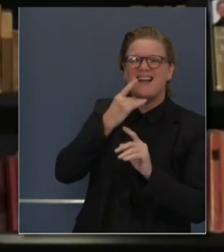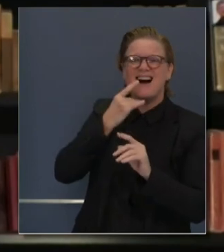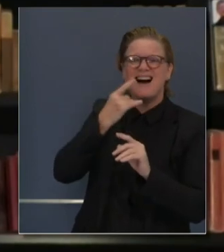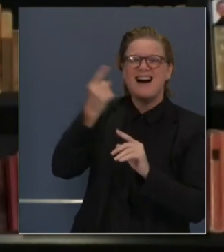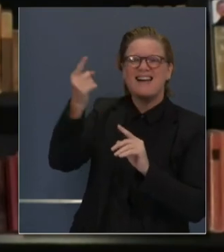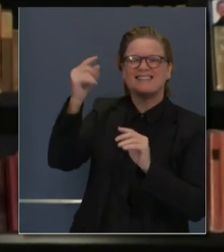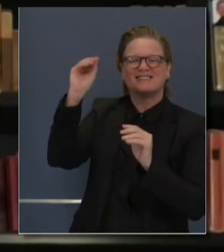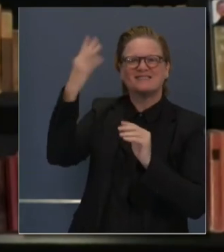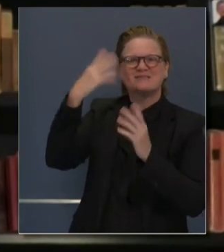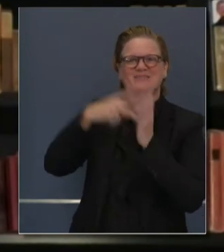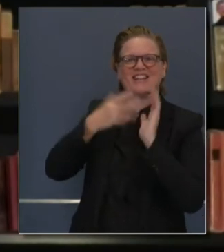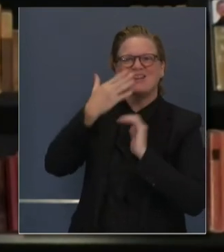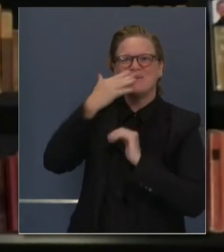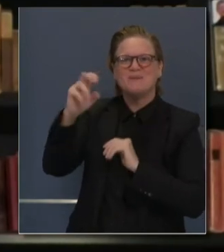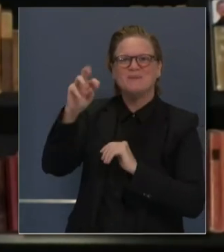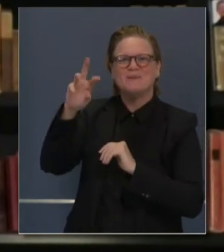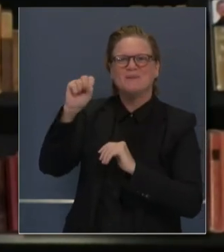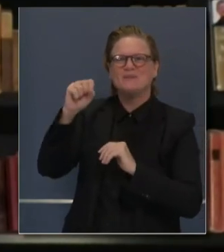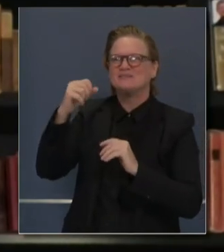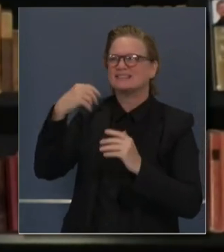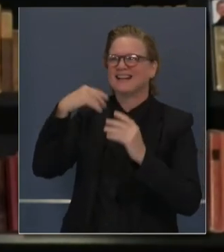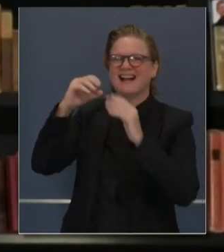Sophia Balog, Sacramento